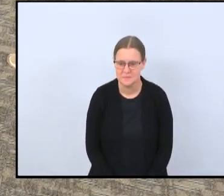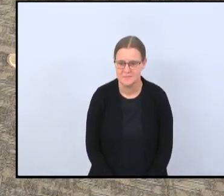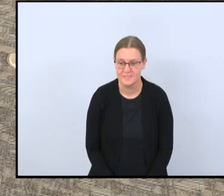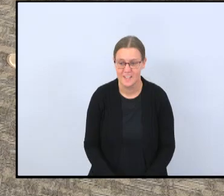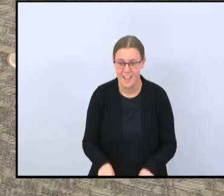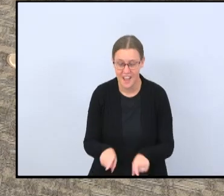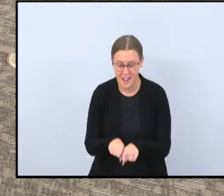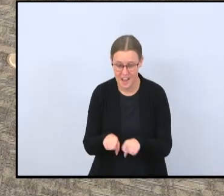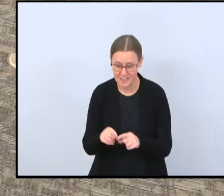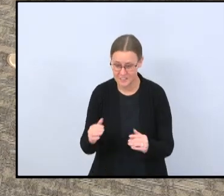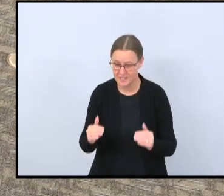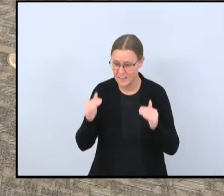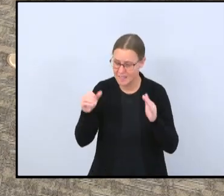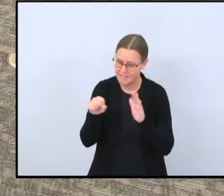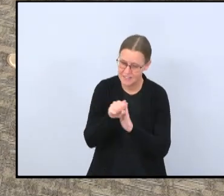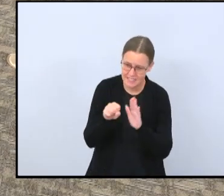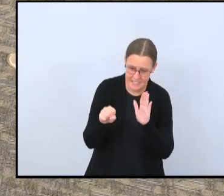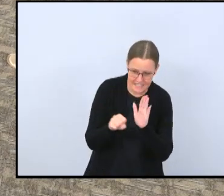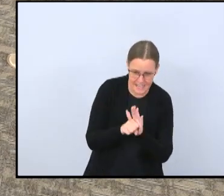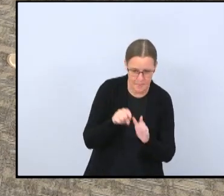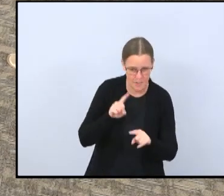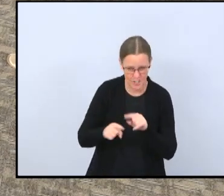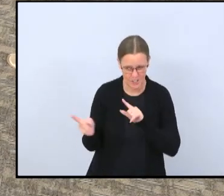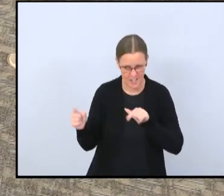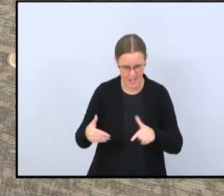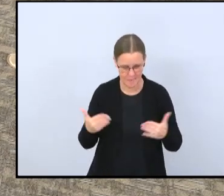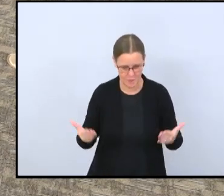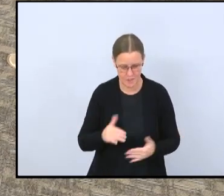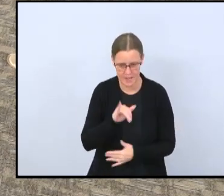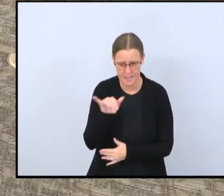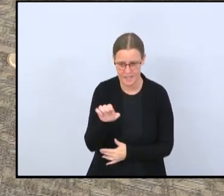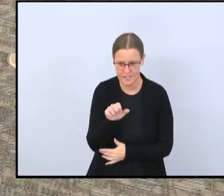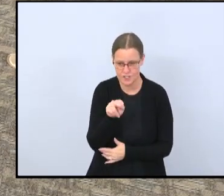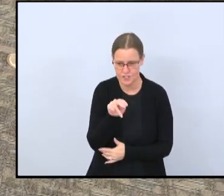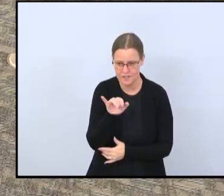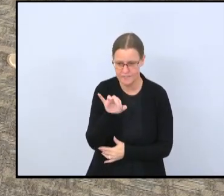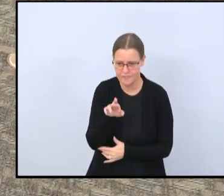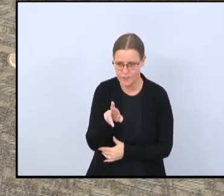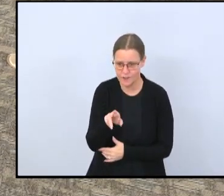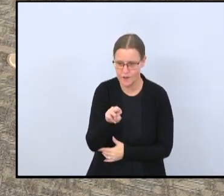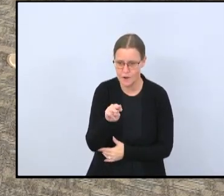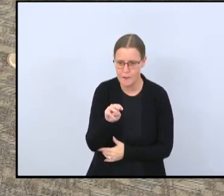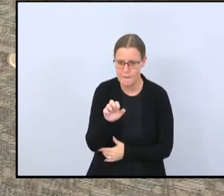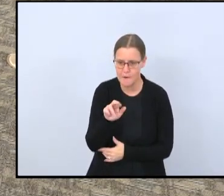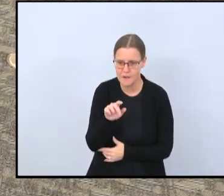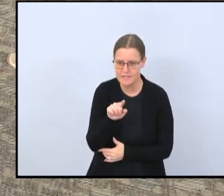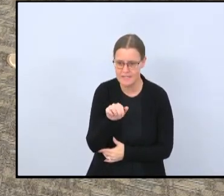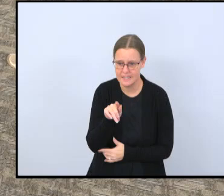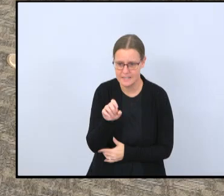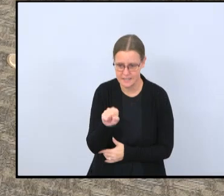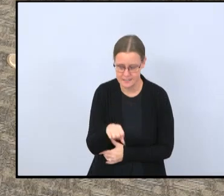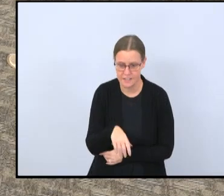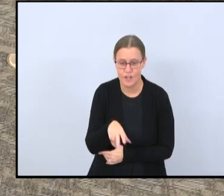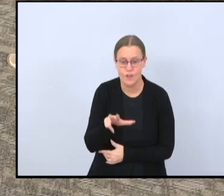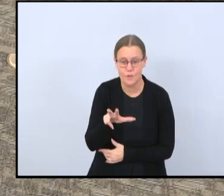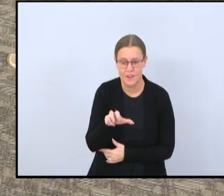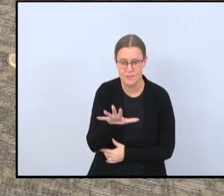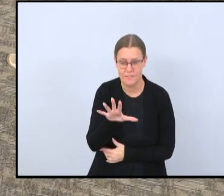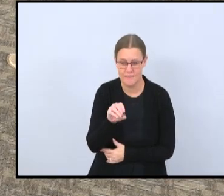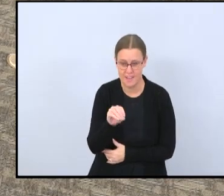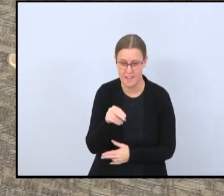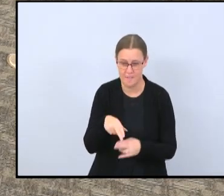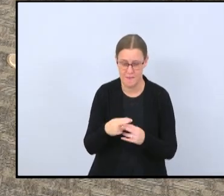Also advancing to state, but she could not be with us tonight, was Jennifer Martinez from Waco High. She competed in the 305-pound